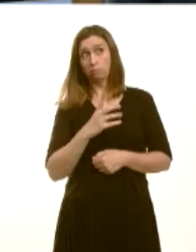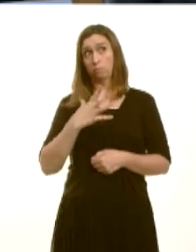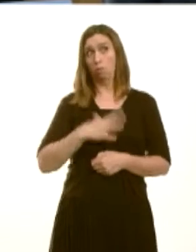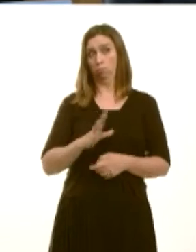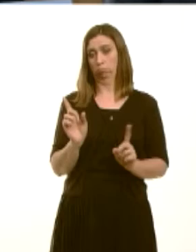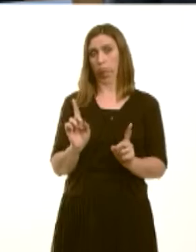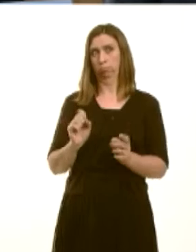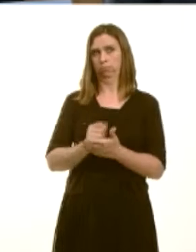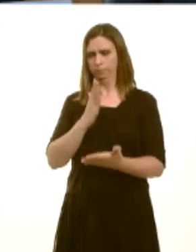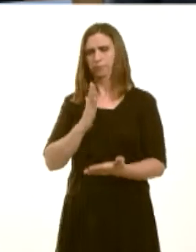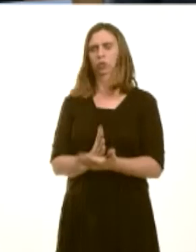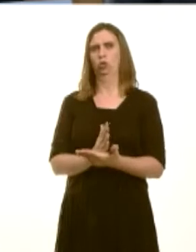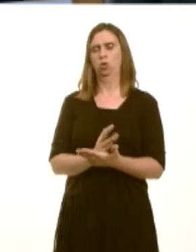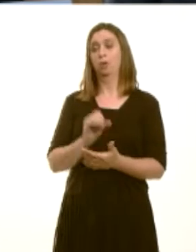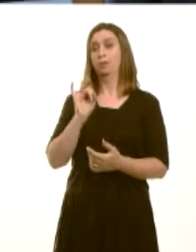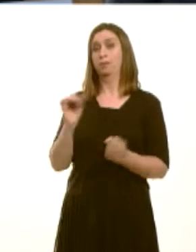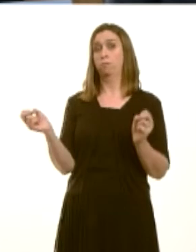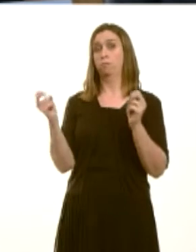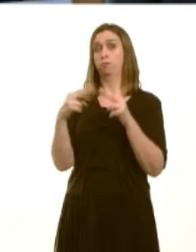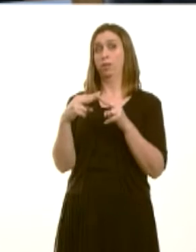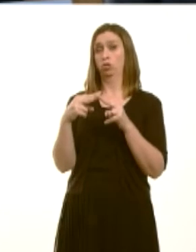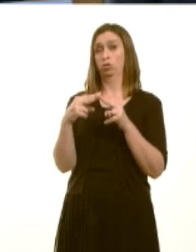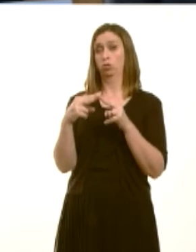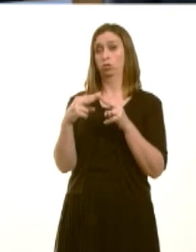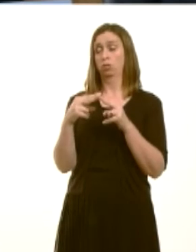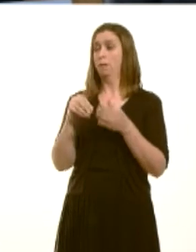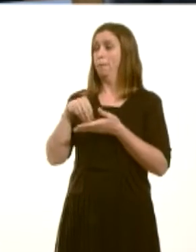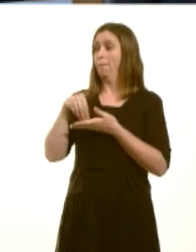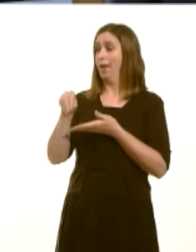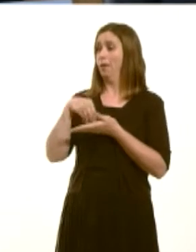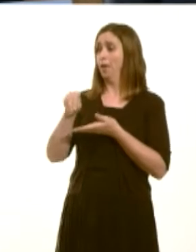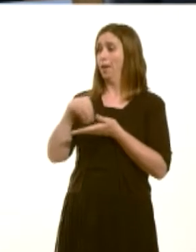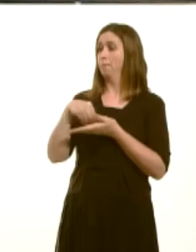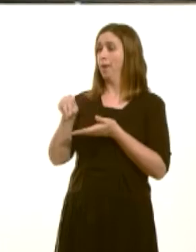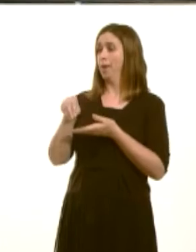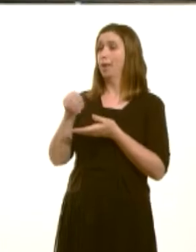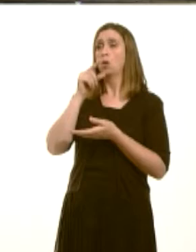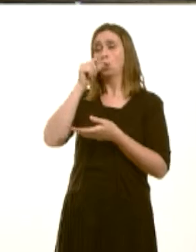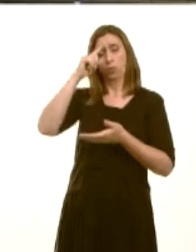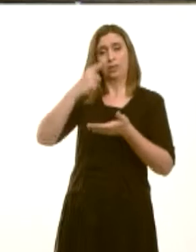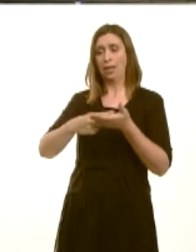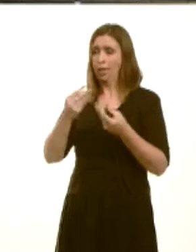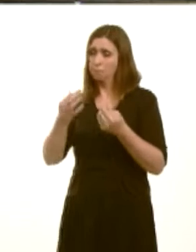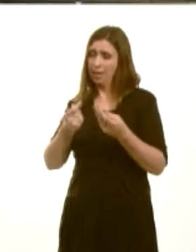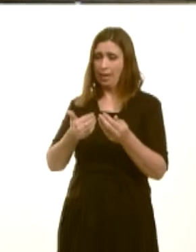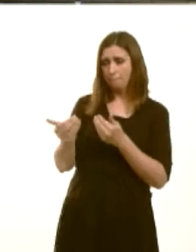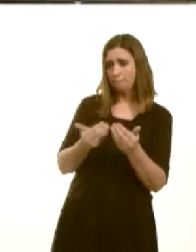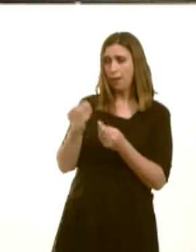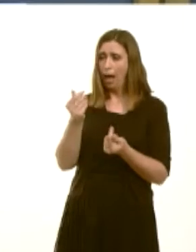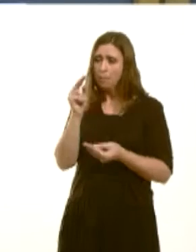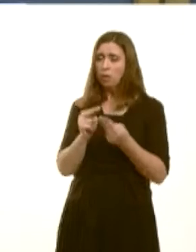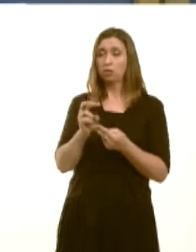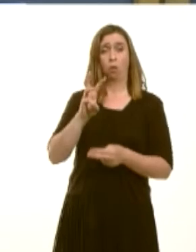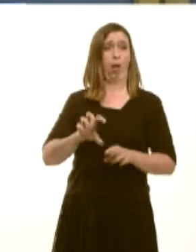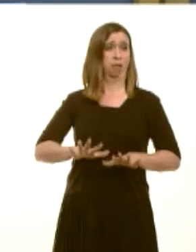make sure that the 7 bridge tolls are within the control of the people of Wales. We now move back to questions on the